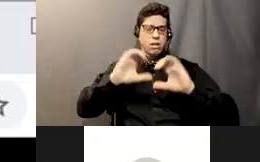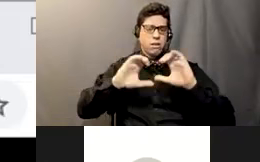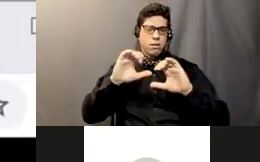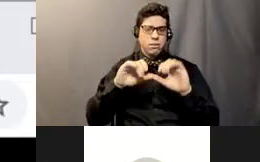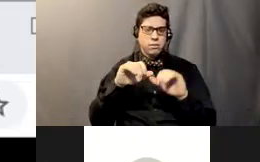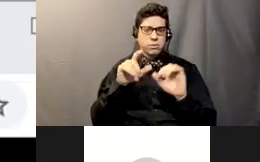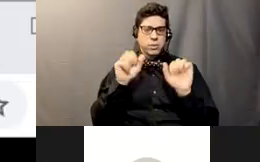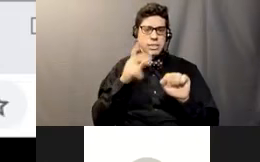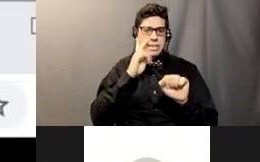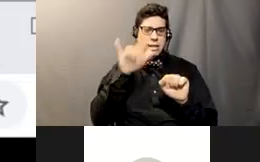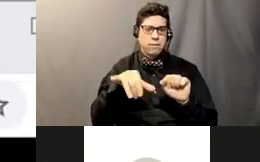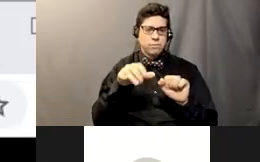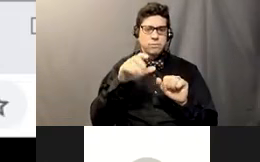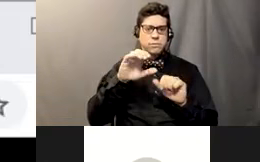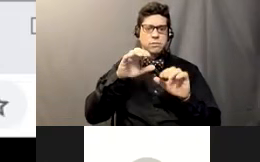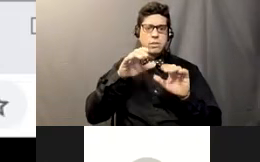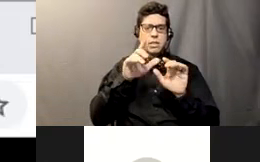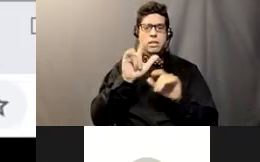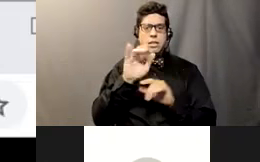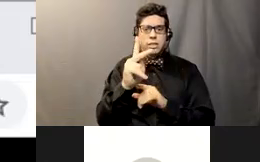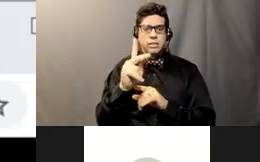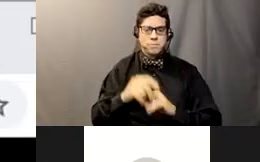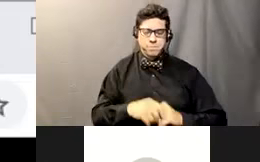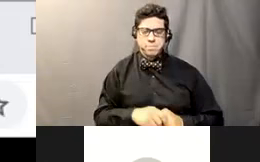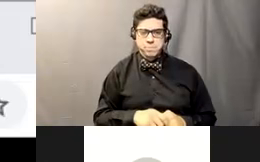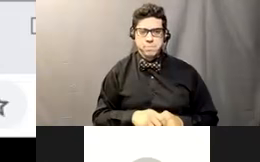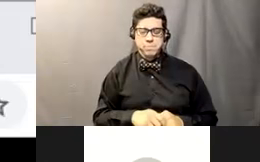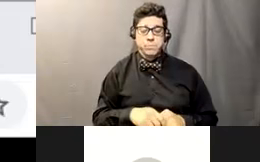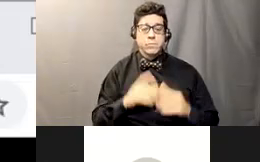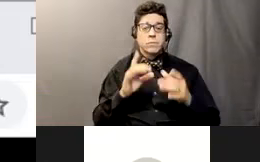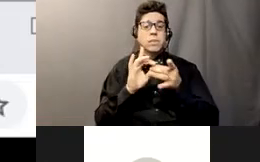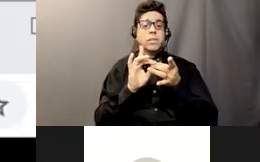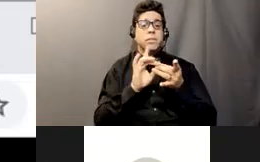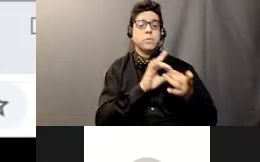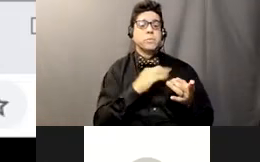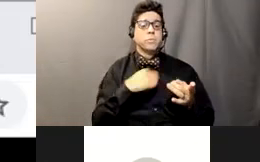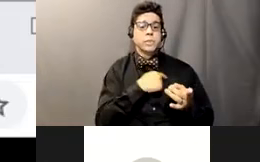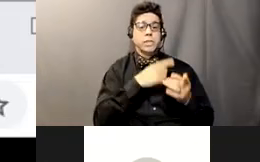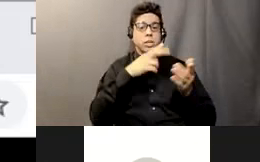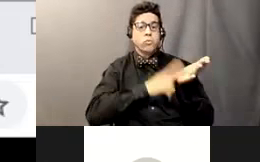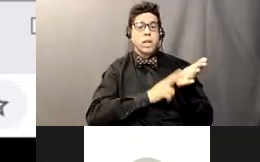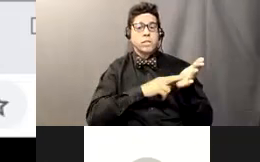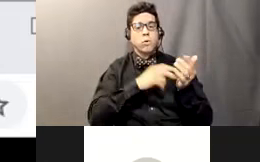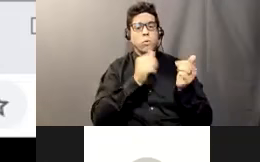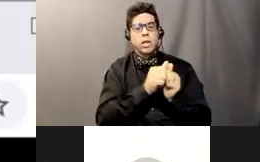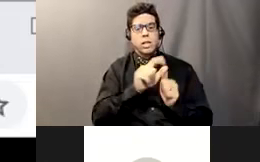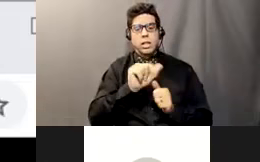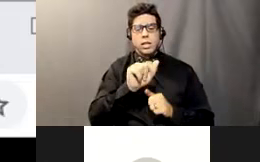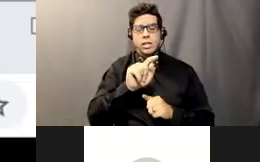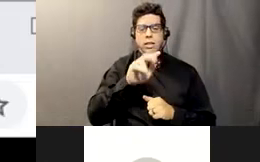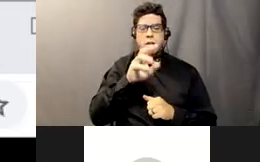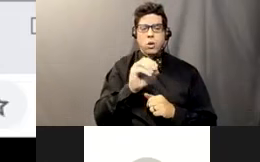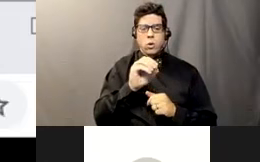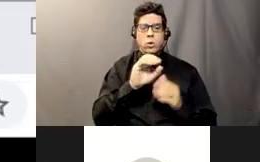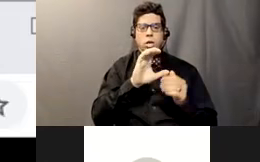at. And then we contracted with the Latino Commission to provide the mental health resources and services